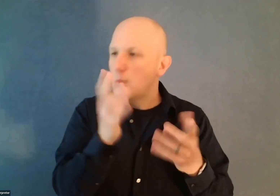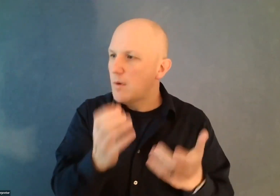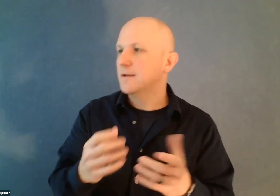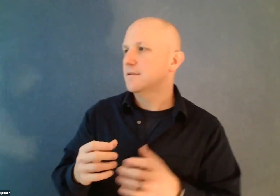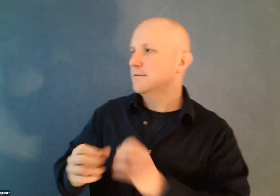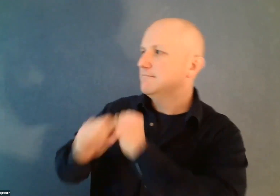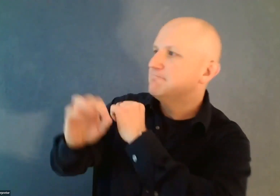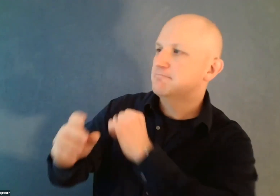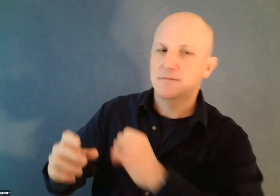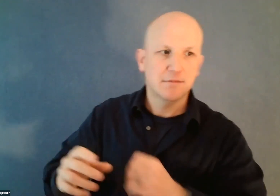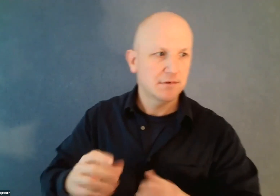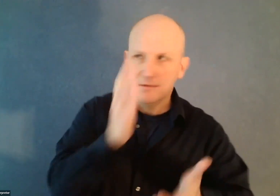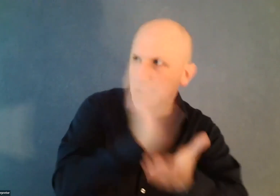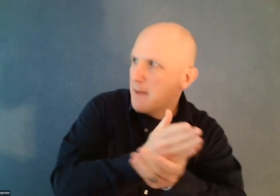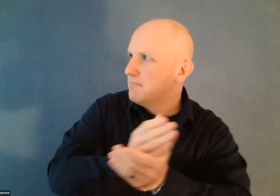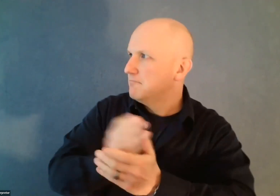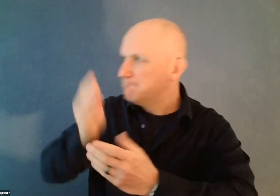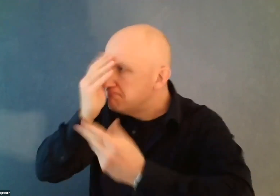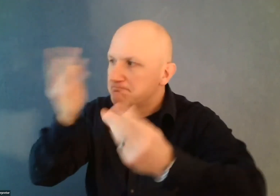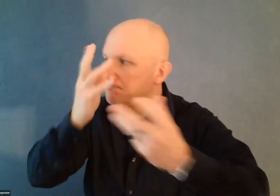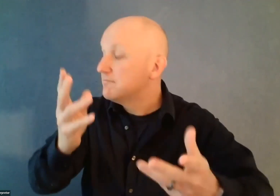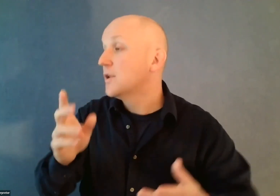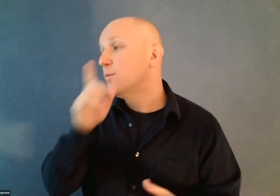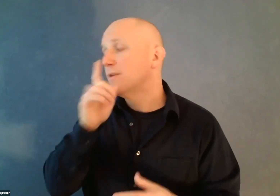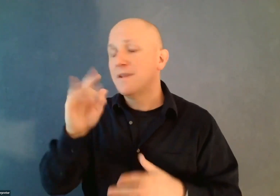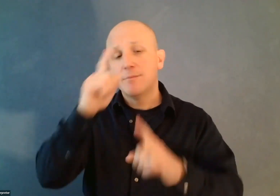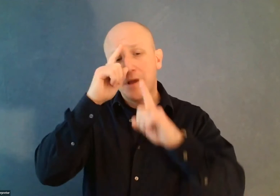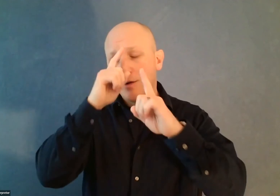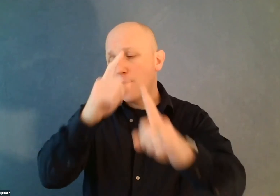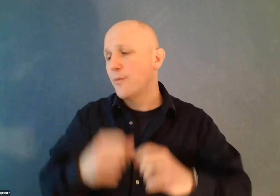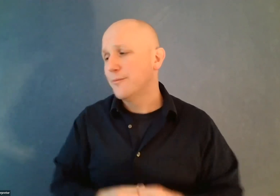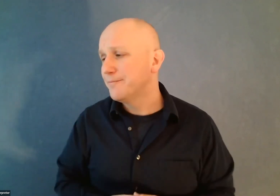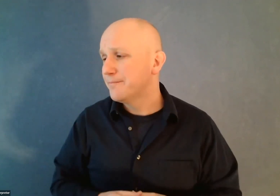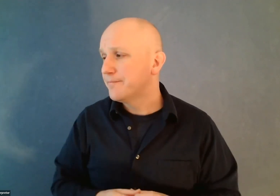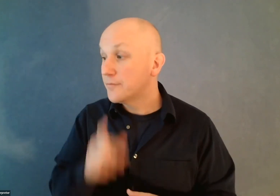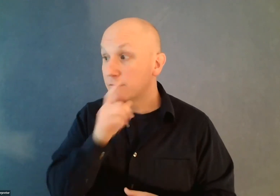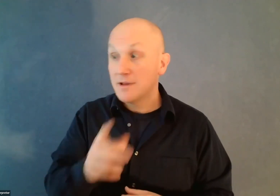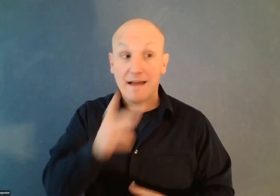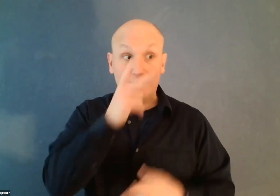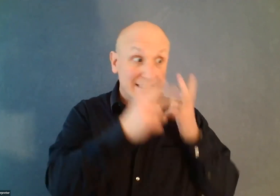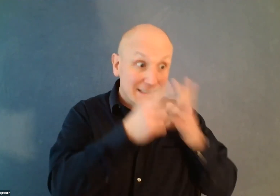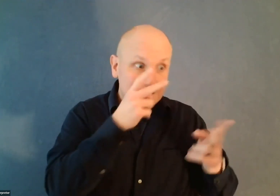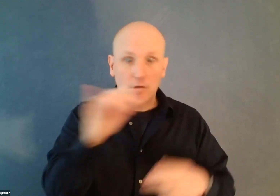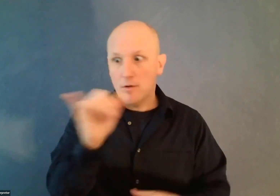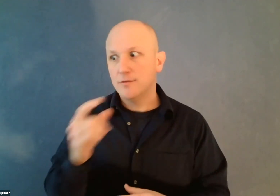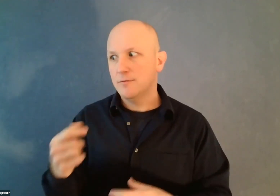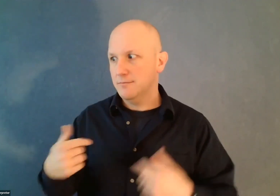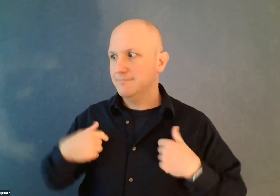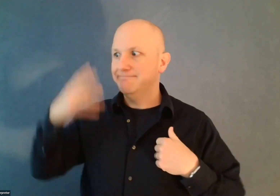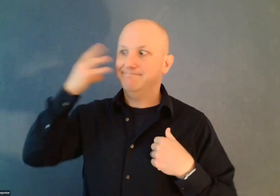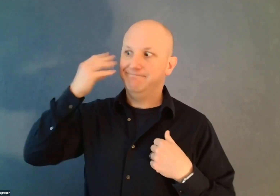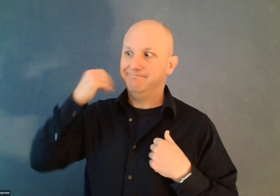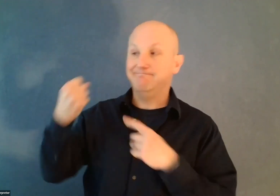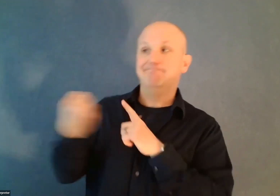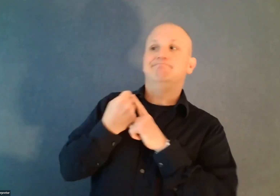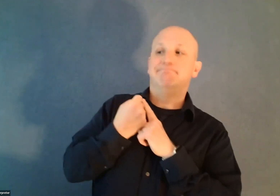I've recognized injustices in society. I've seen it, even I've experienced it as I've grown up, having come from